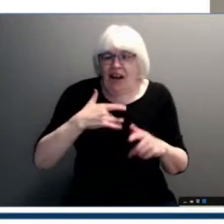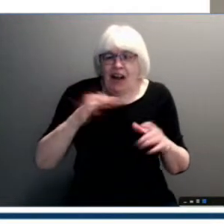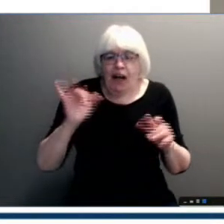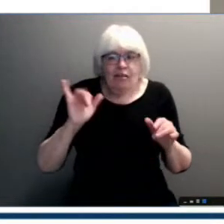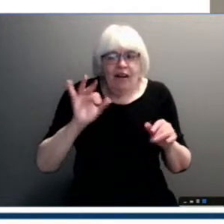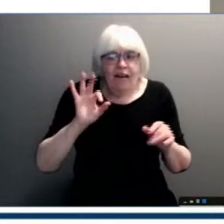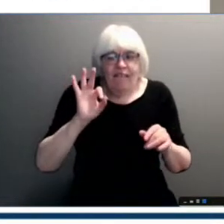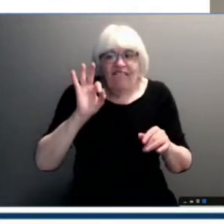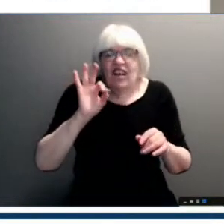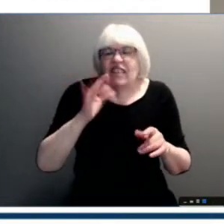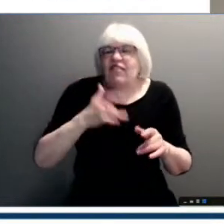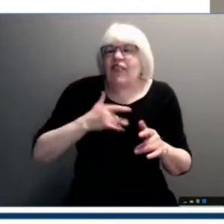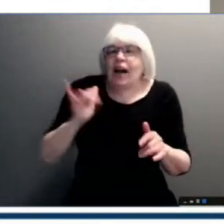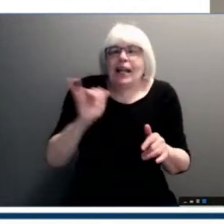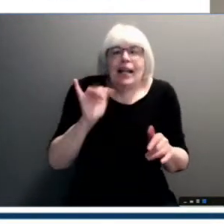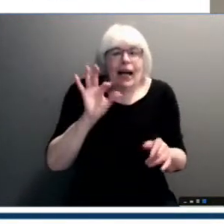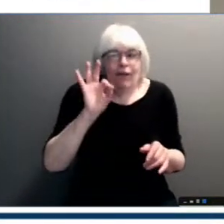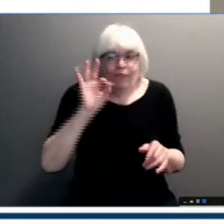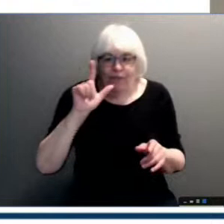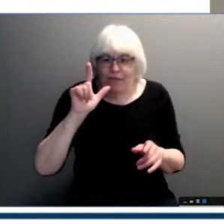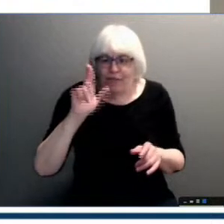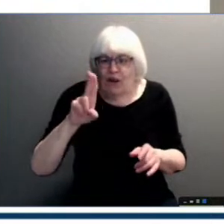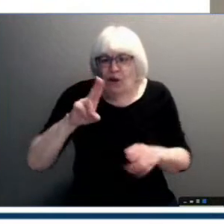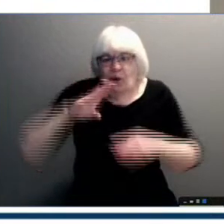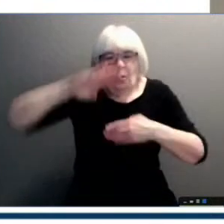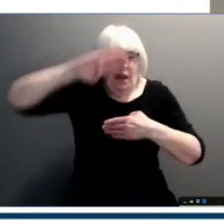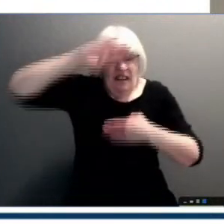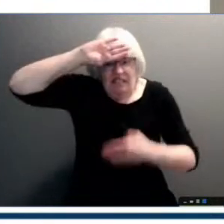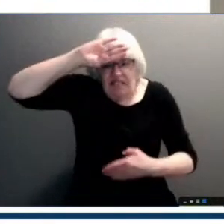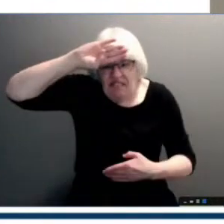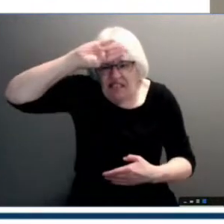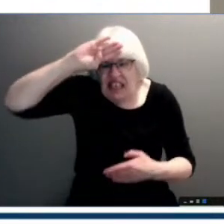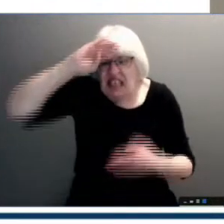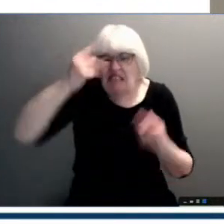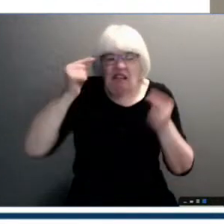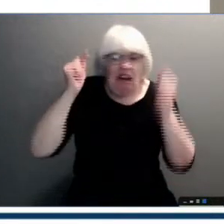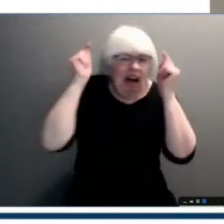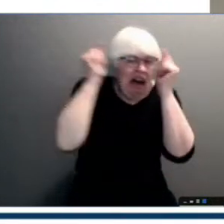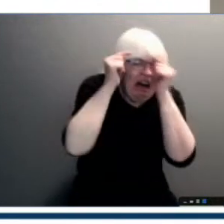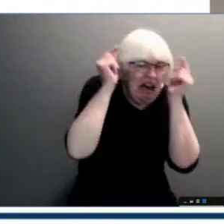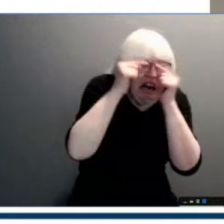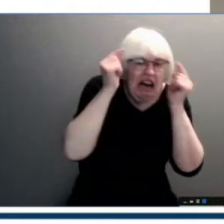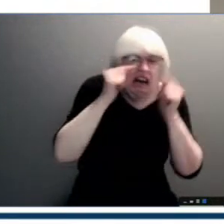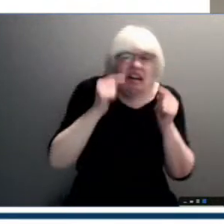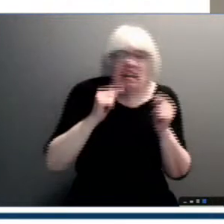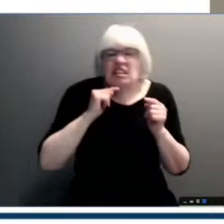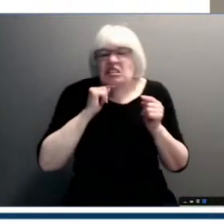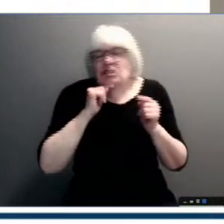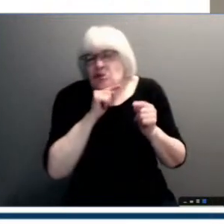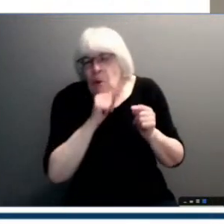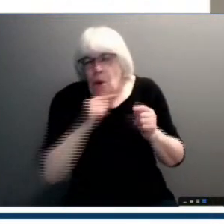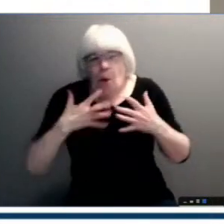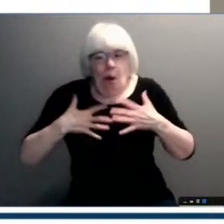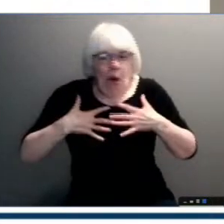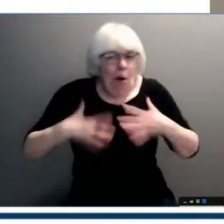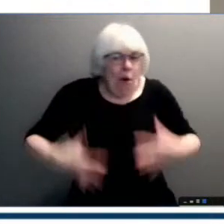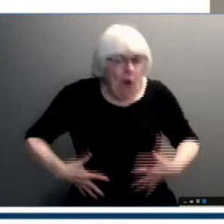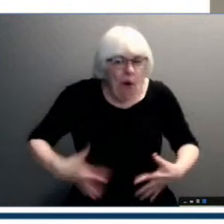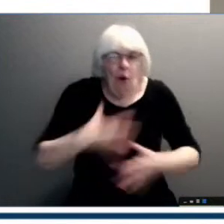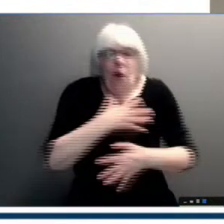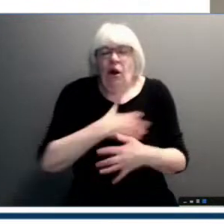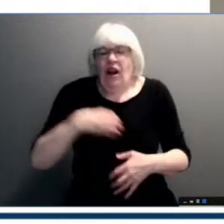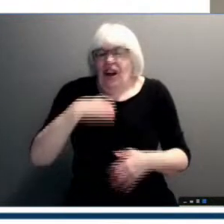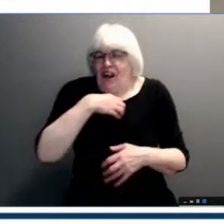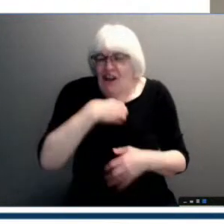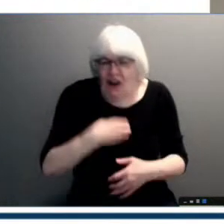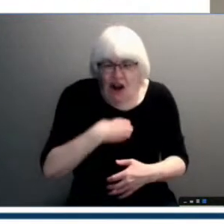of a fever, headache, aches and pains, cough. It's not pleasant, but when we say severe, and it means that